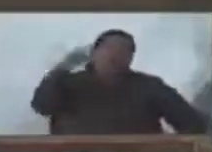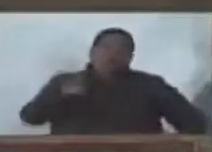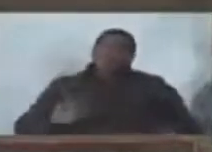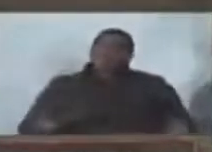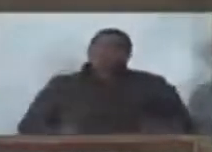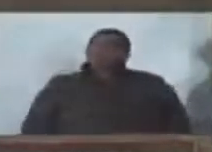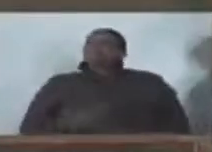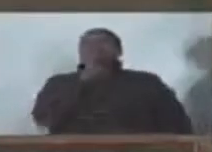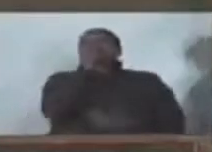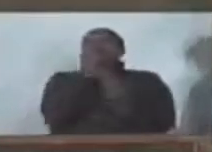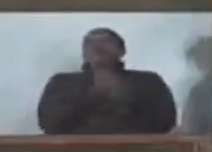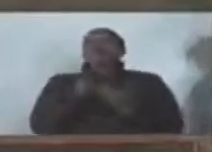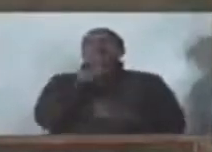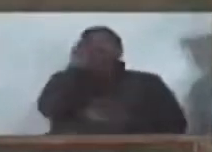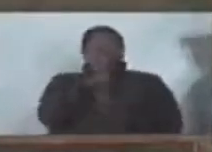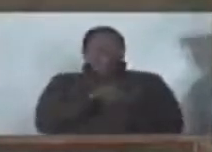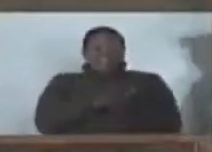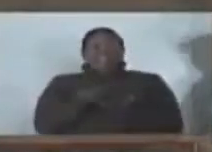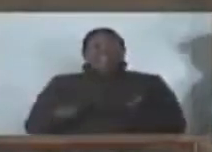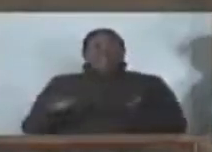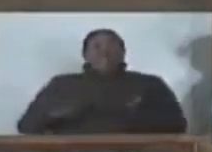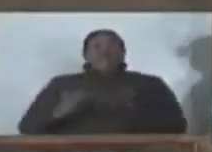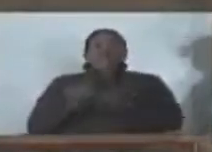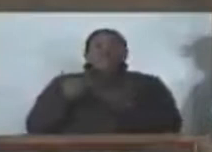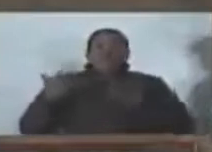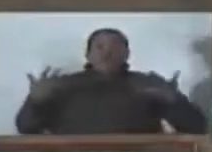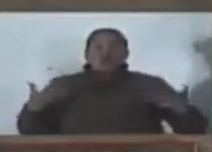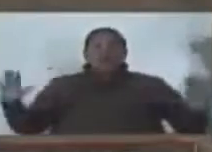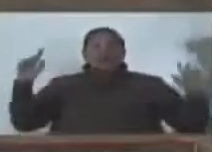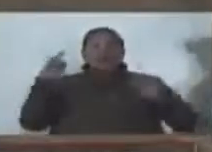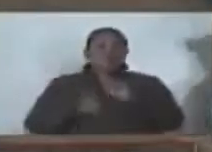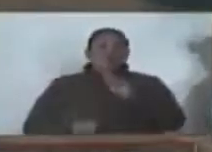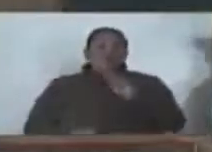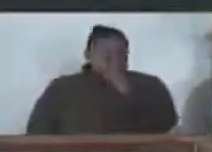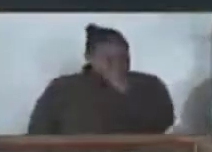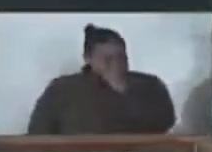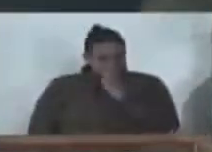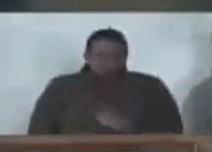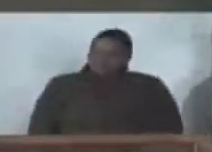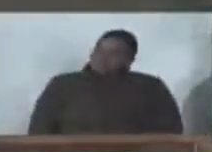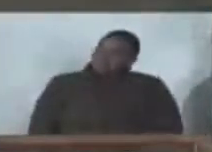It, in fact, will be laid in this House before the end of the month.